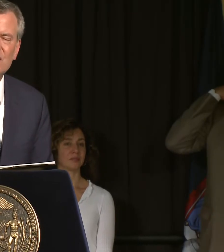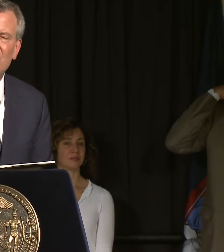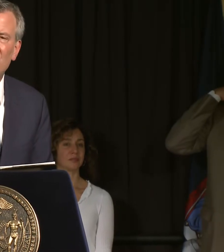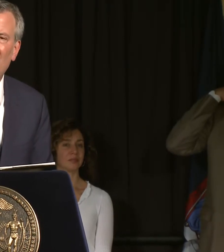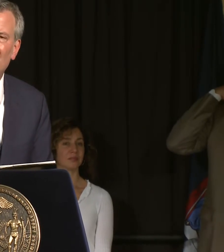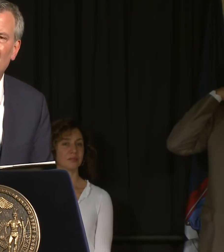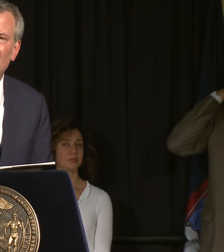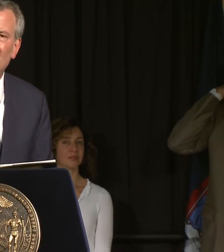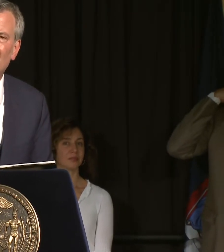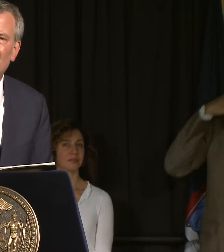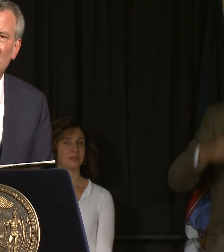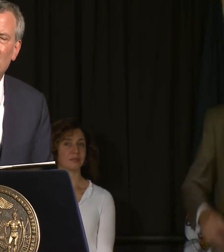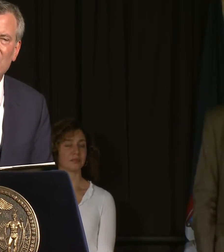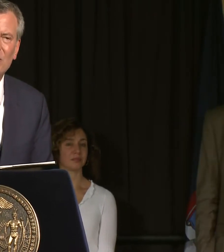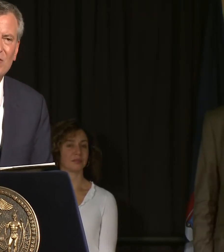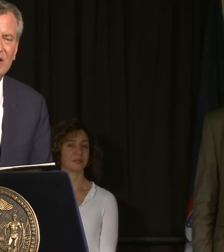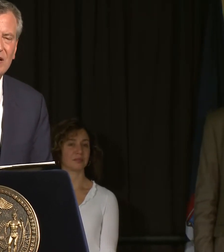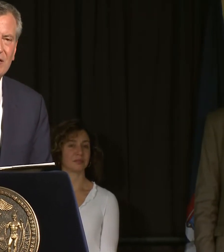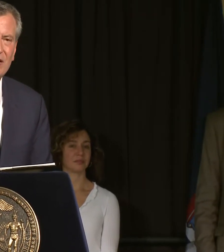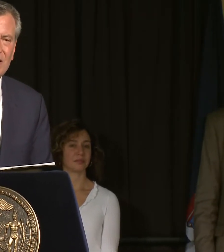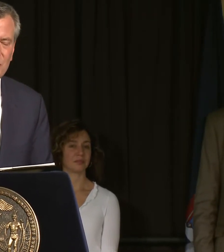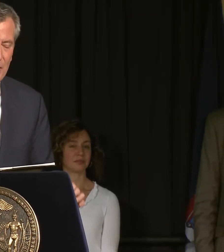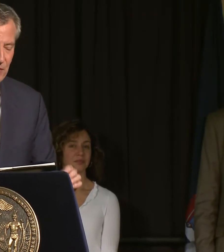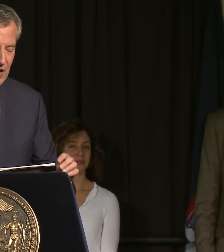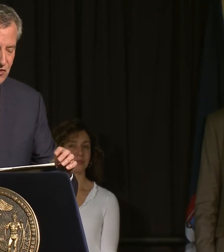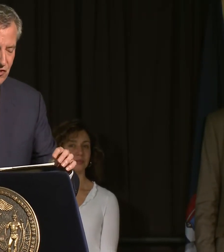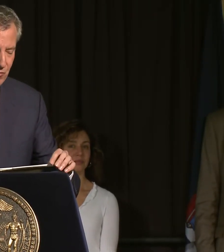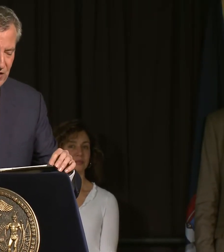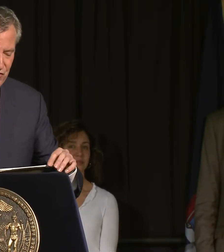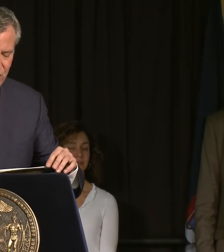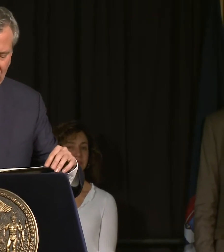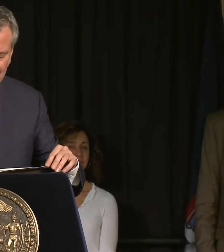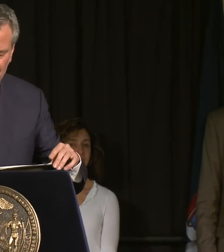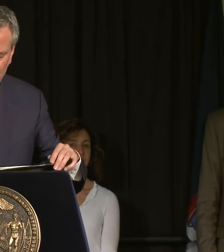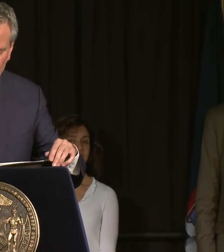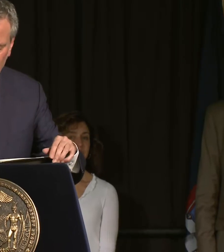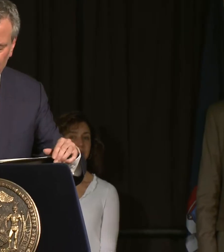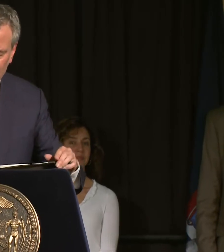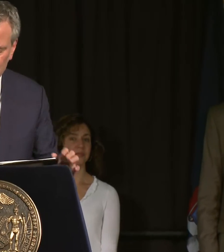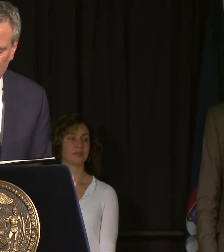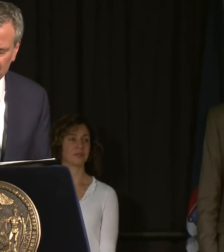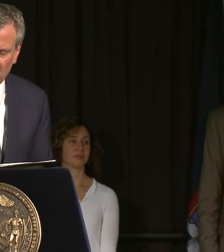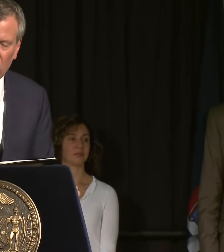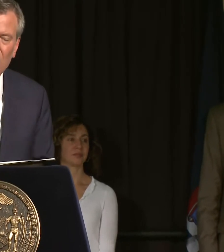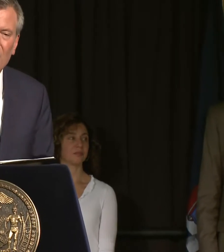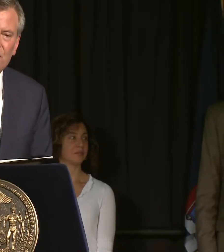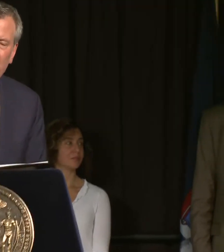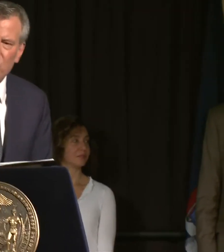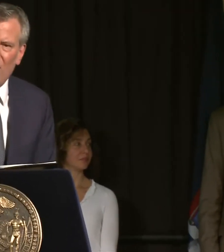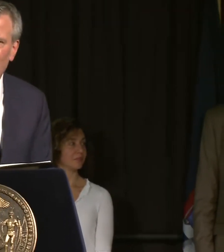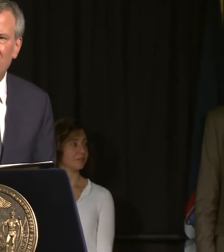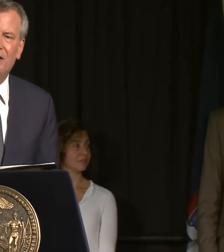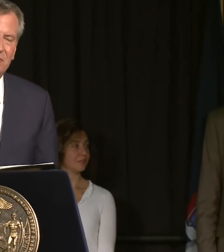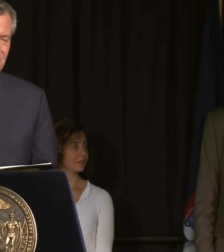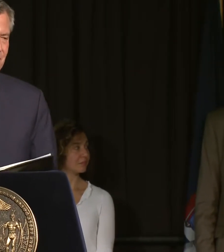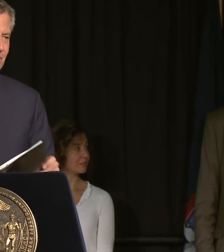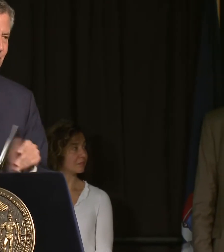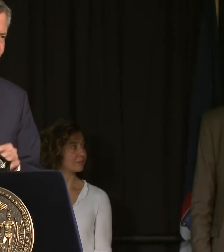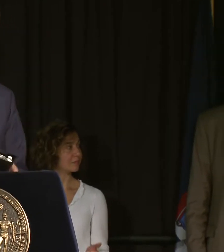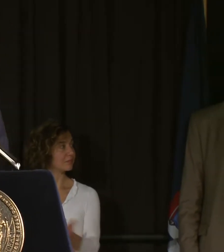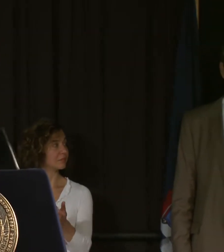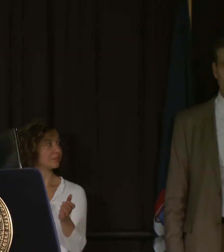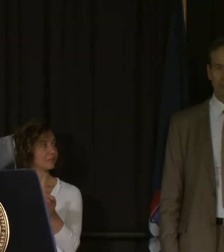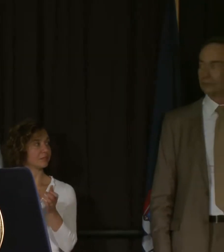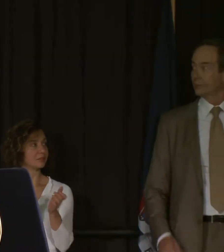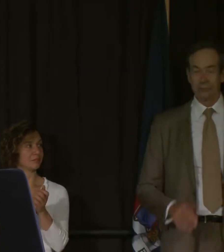our city and the people of Italy. It's my pleasure to bring to you Consul General Francesco Genuardi.